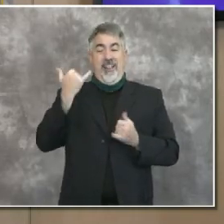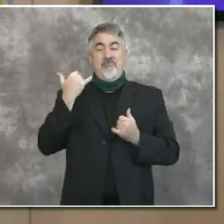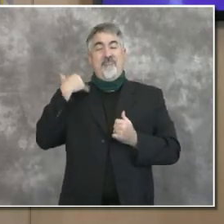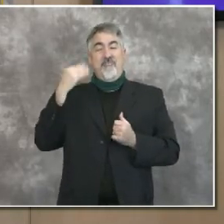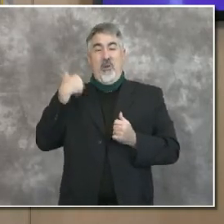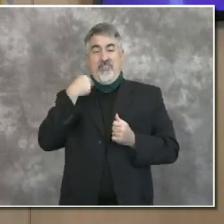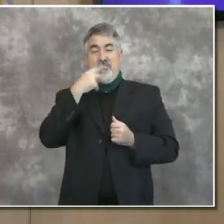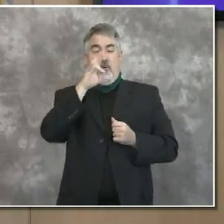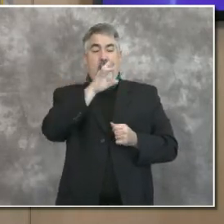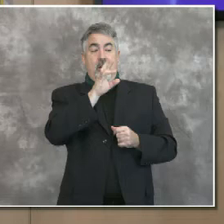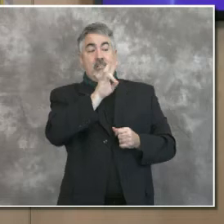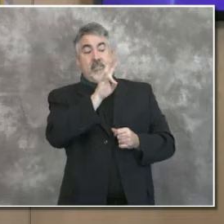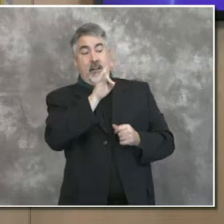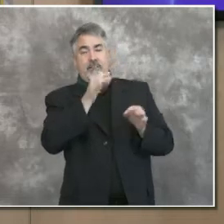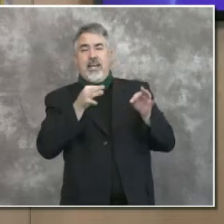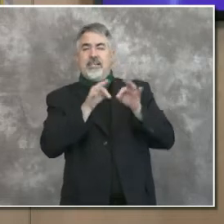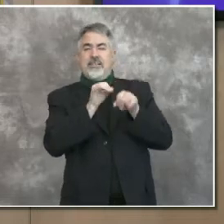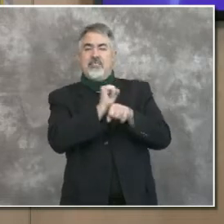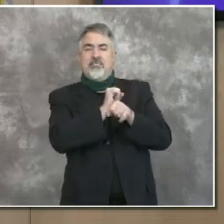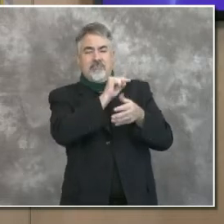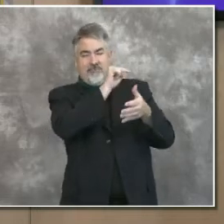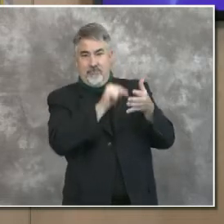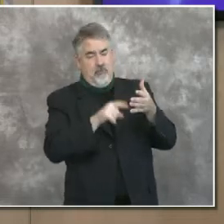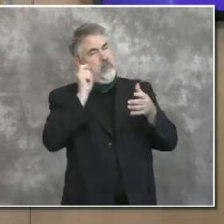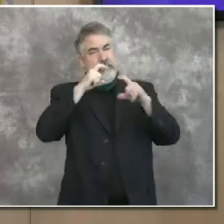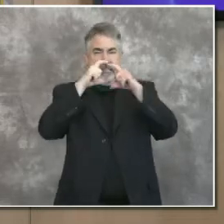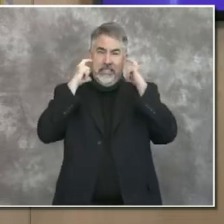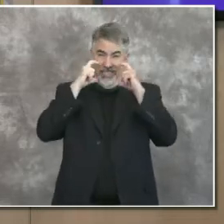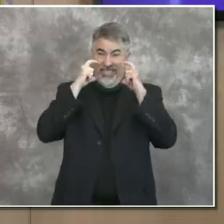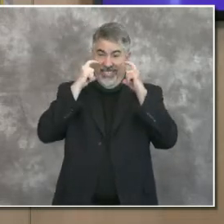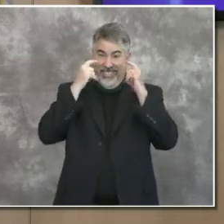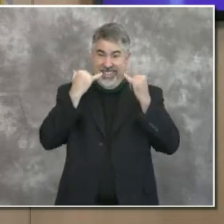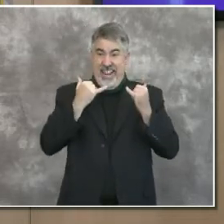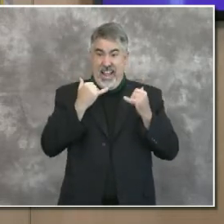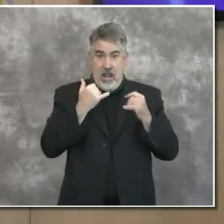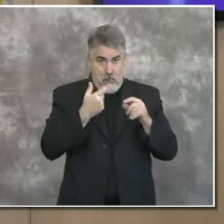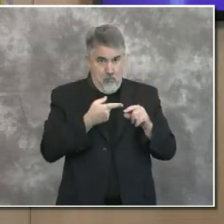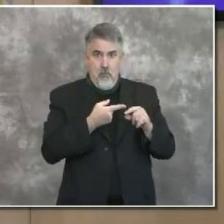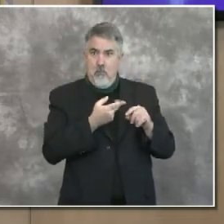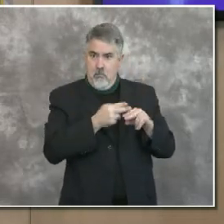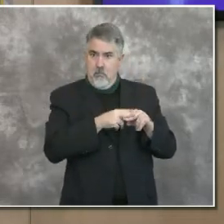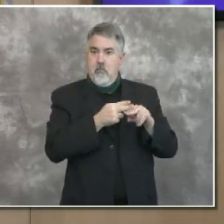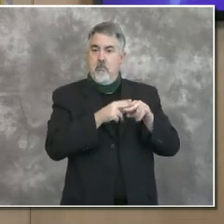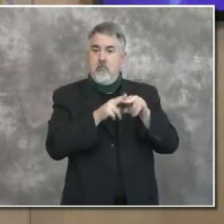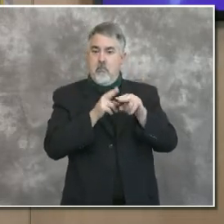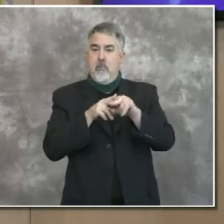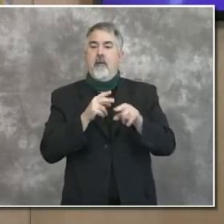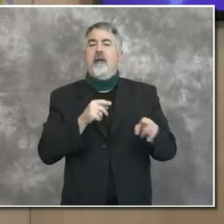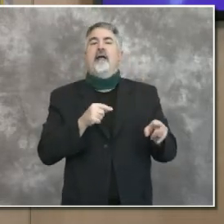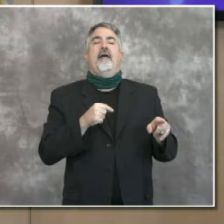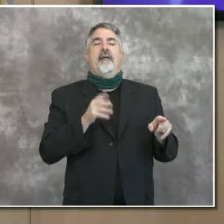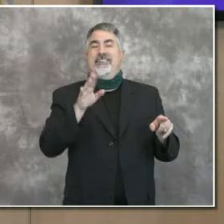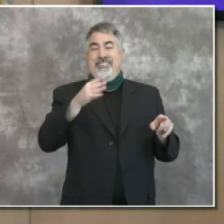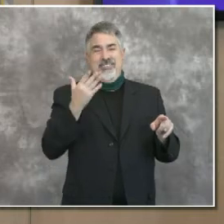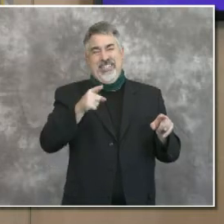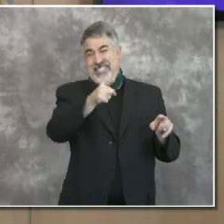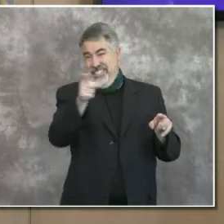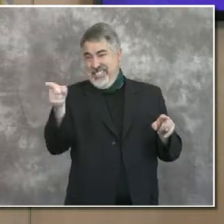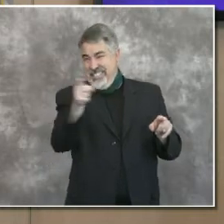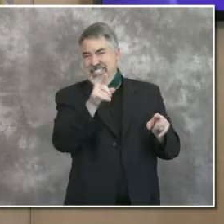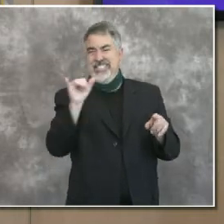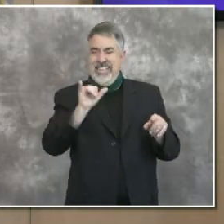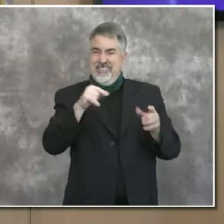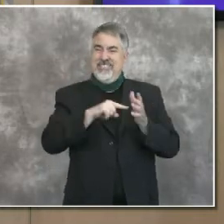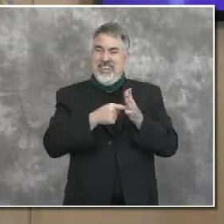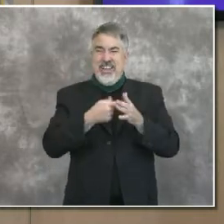additional adjustment, it seemed to have worked out well. We also had a strong recommendation that the public wear them when they go out, and now we have